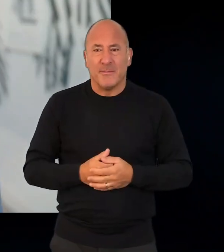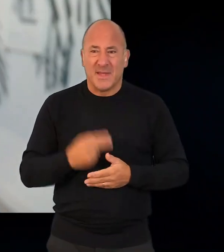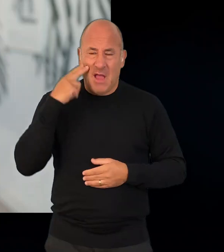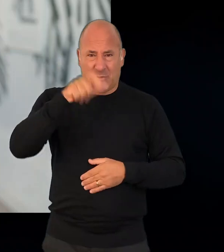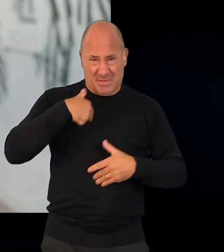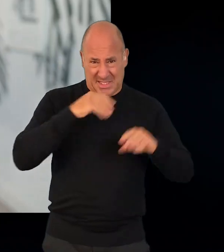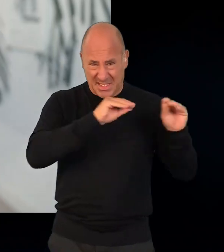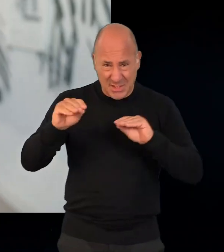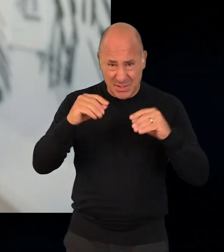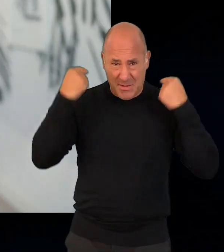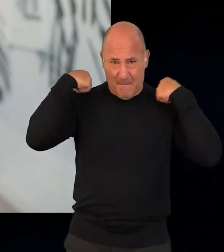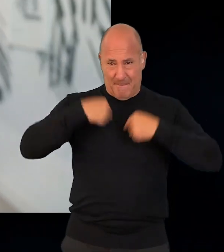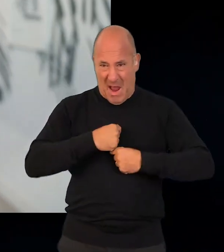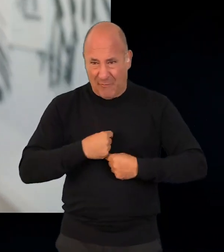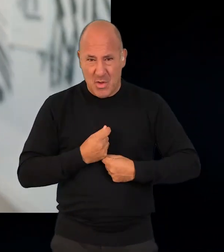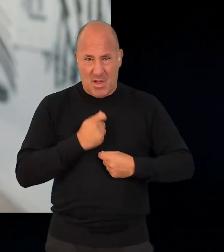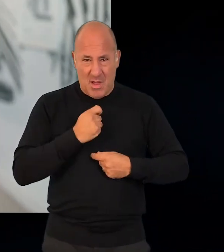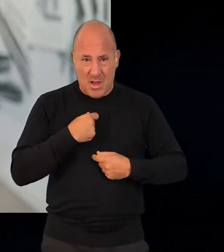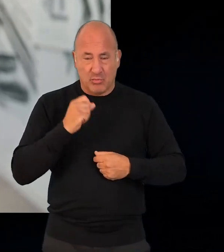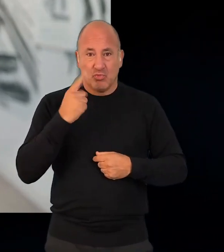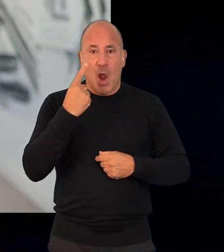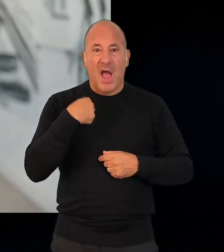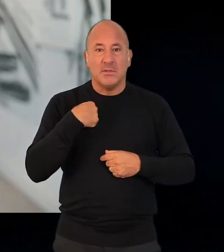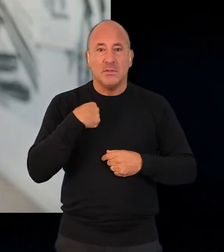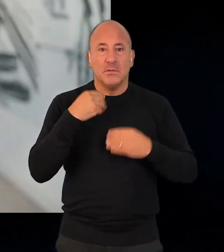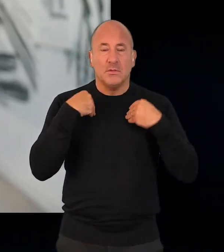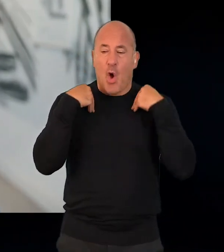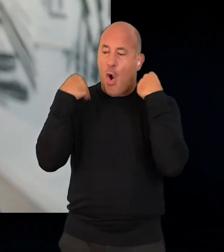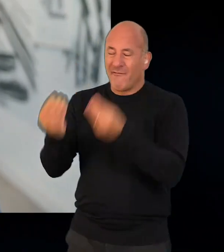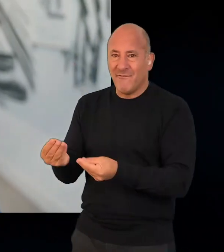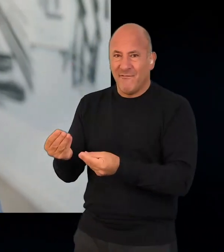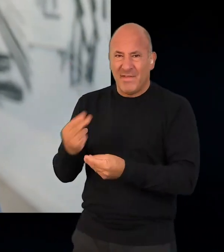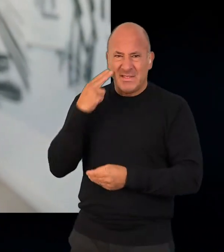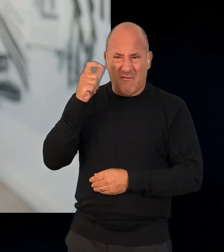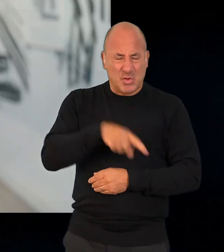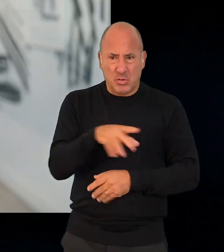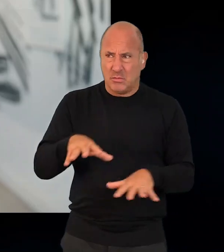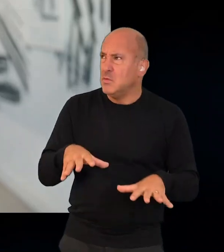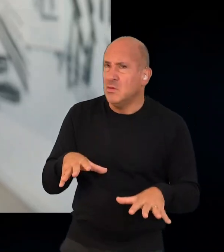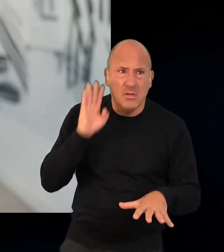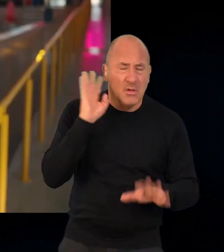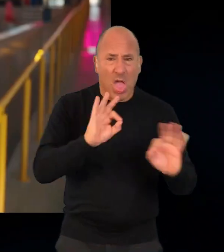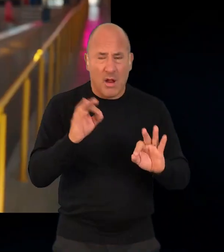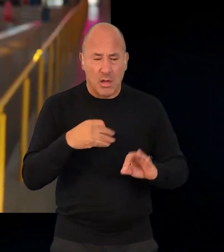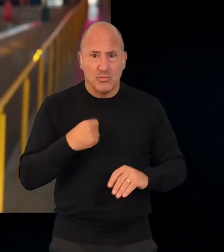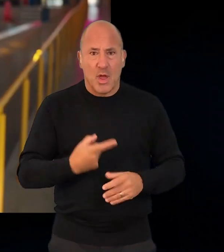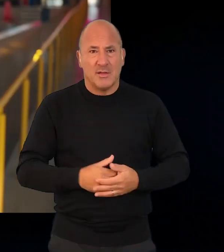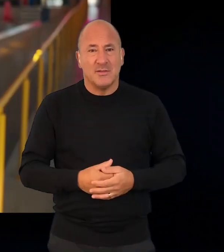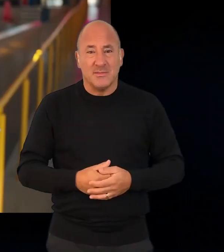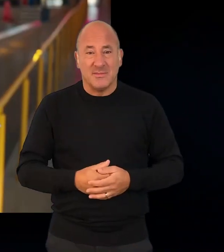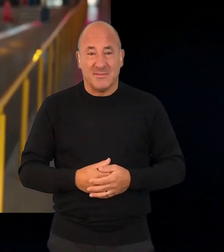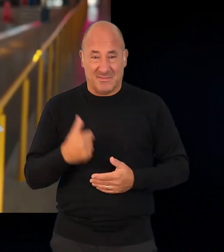students and I've had to wear the microphone and not realise how, when I'm not wearing it, how debilitating it is for them. And I've been